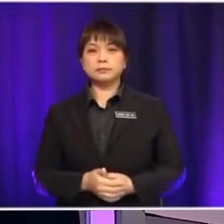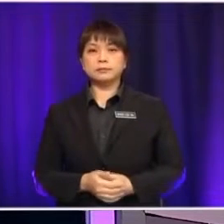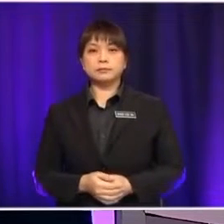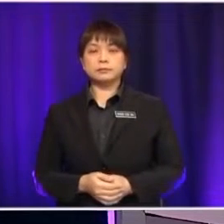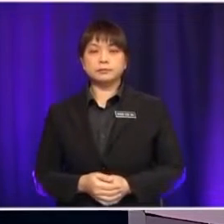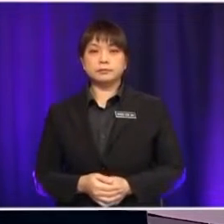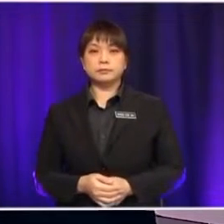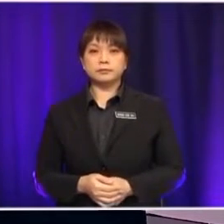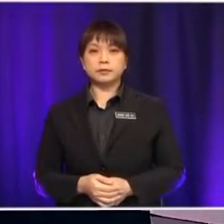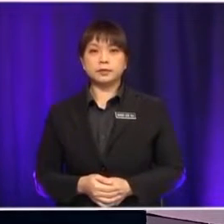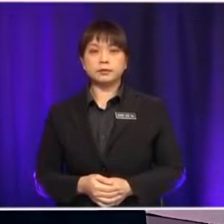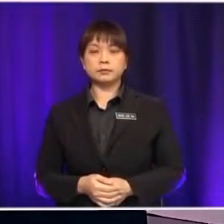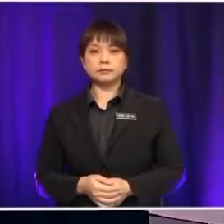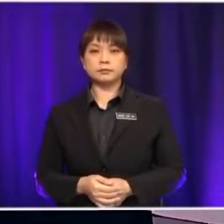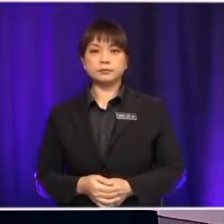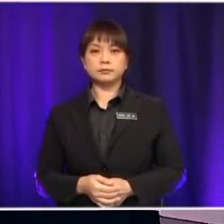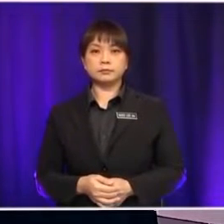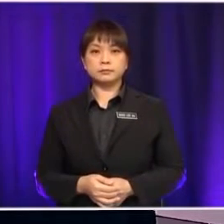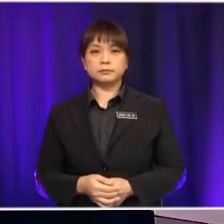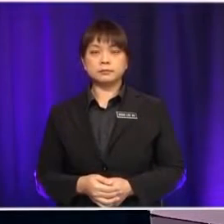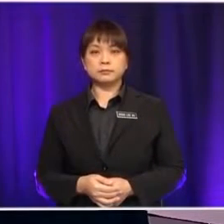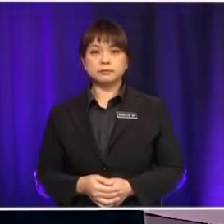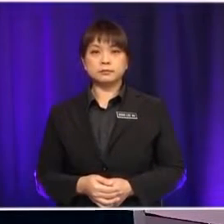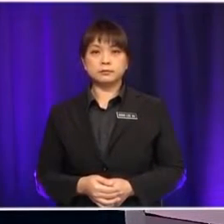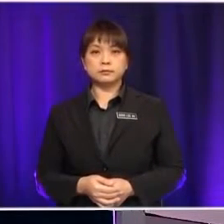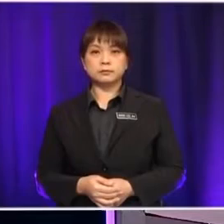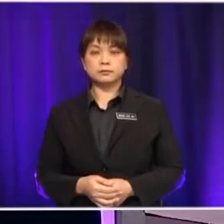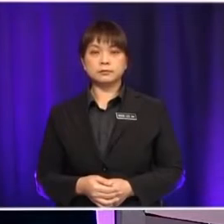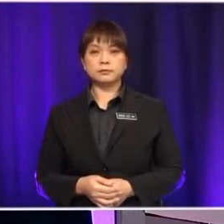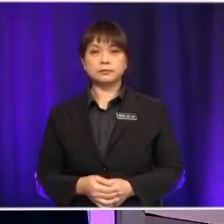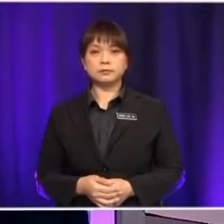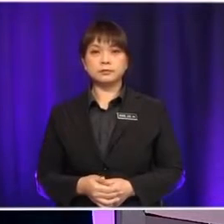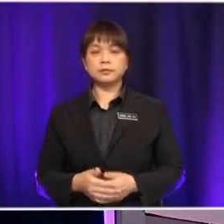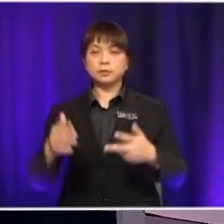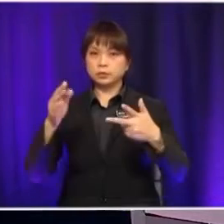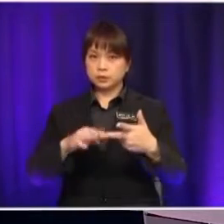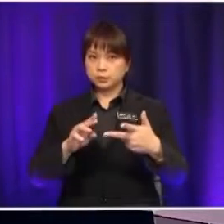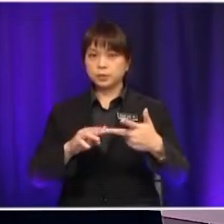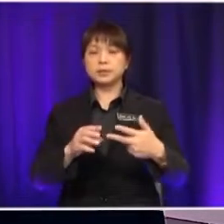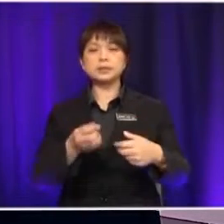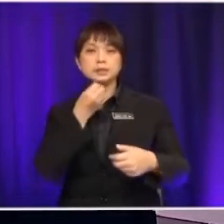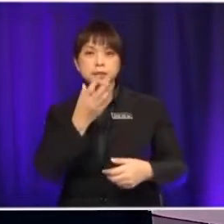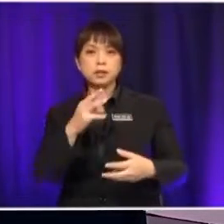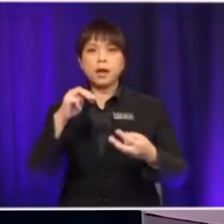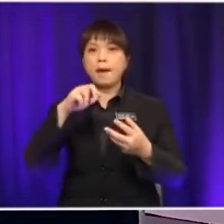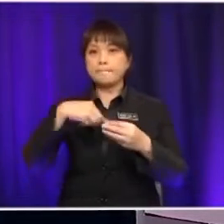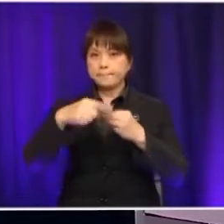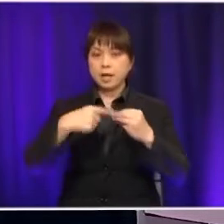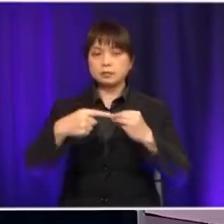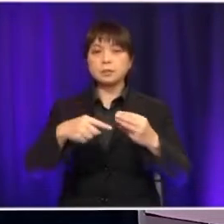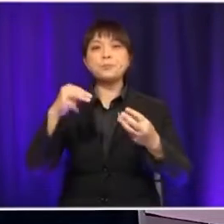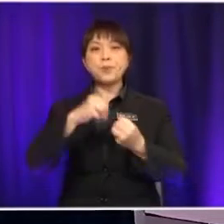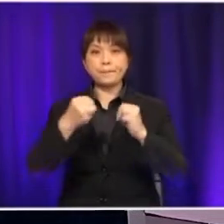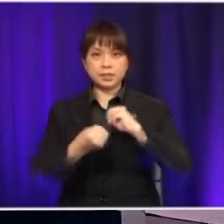you talk about the problem, it is the disadvantages of it, right? Yes. Okay, so you can use these three different types